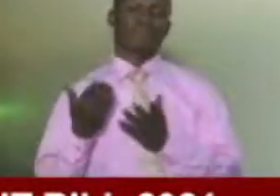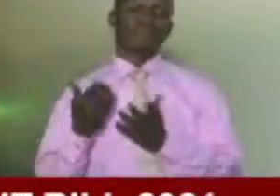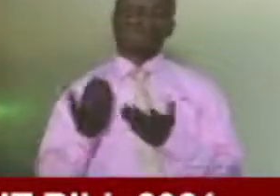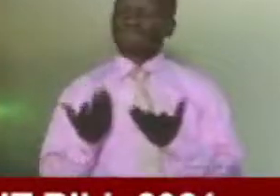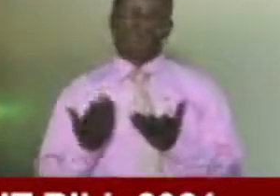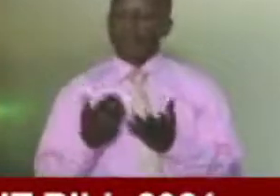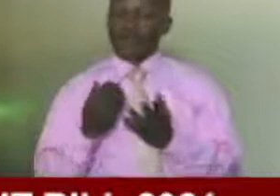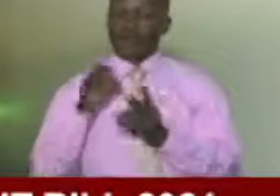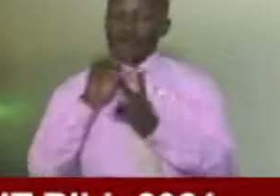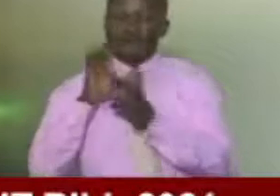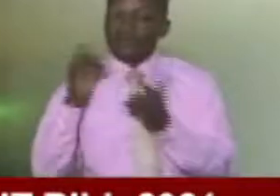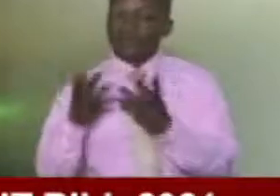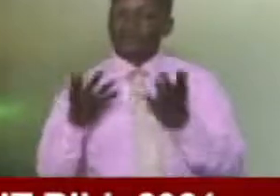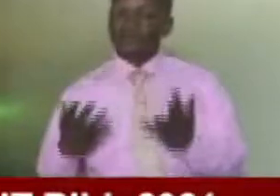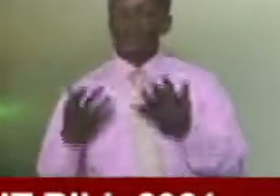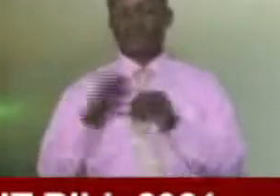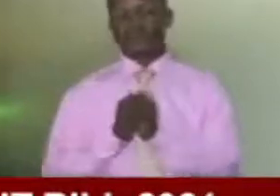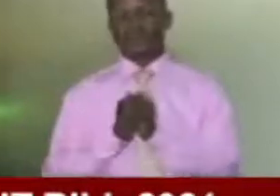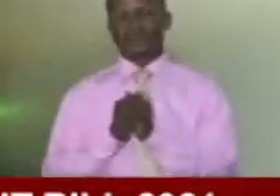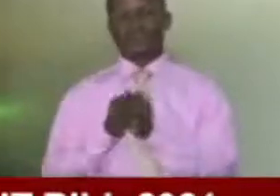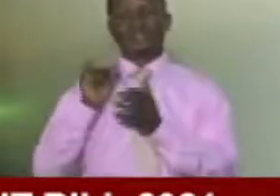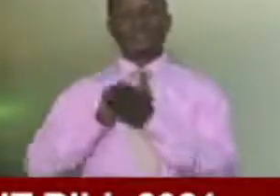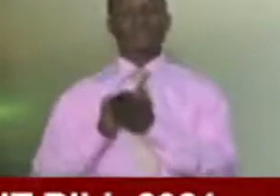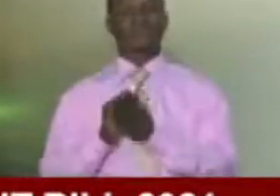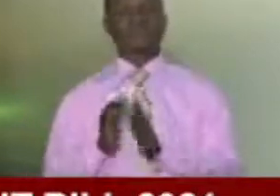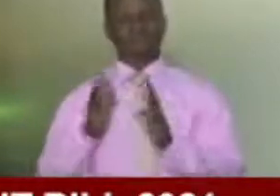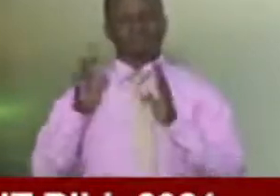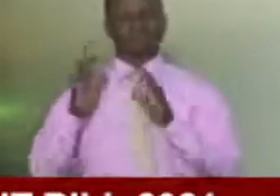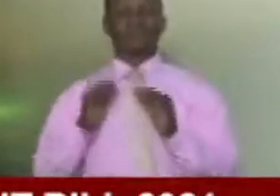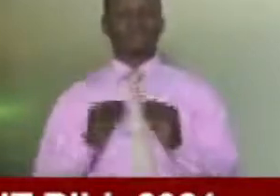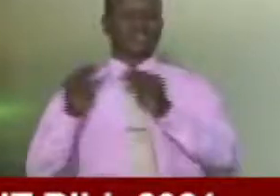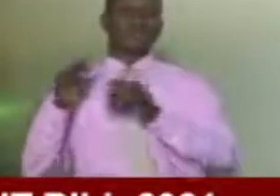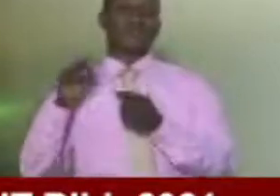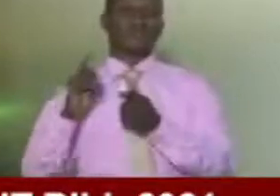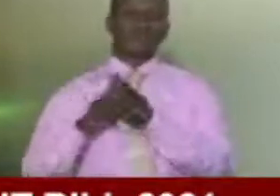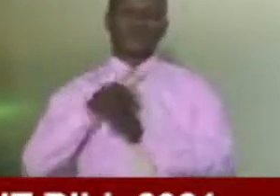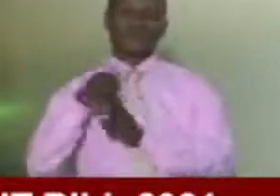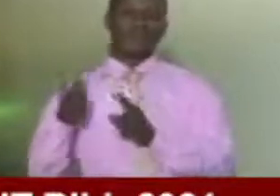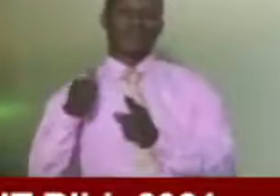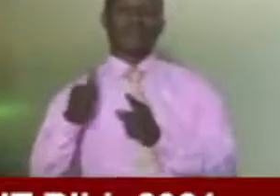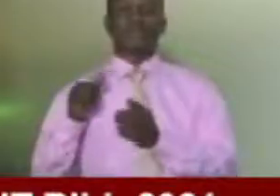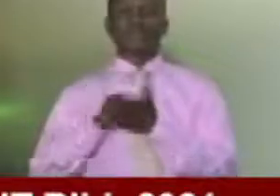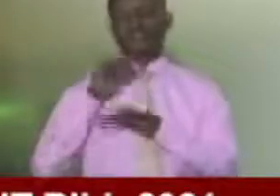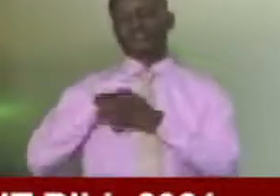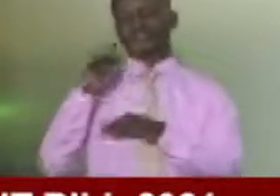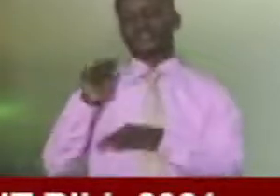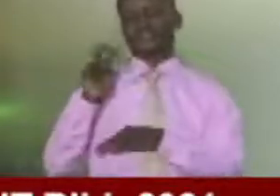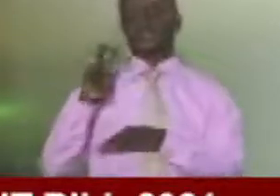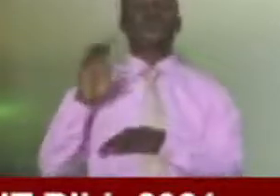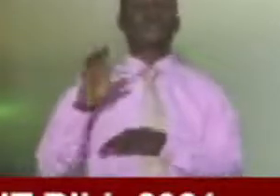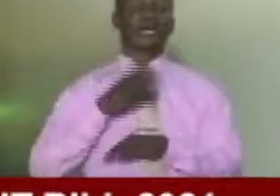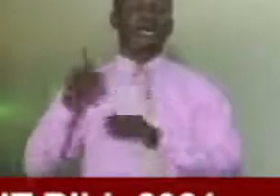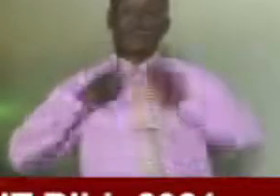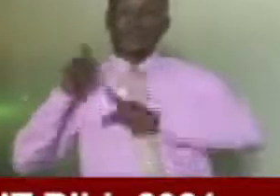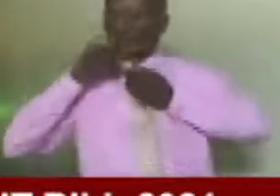was going to happen. So Tanko Amakura opted with the people and now took over CPC and started trading. And the people told him,